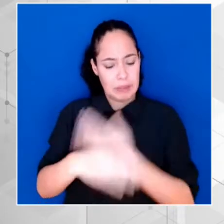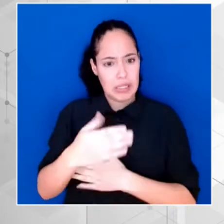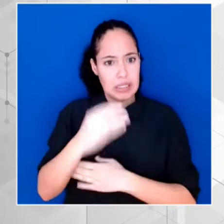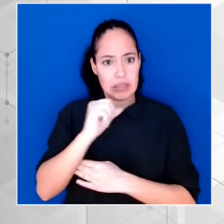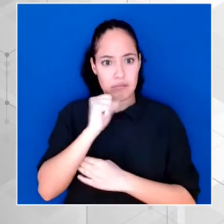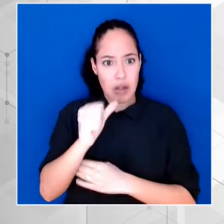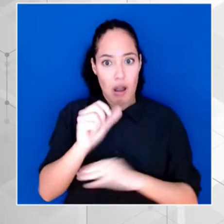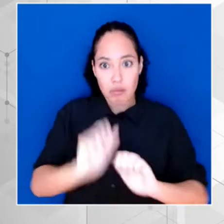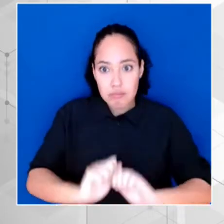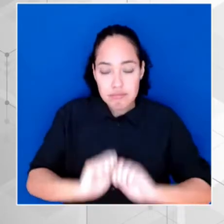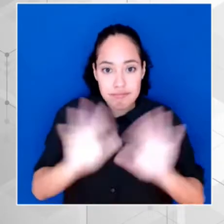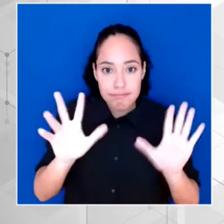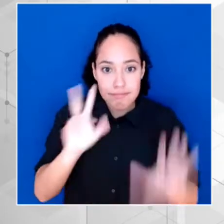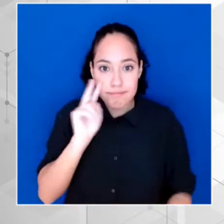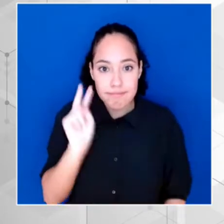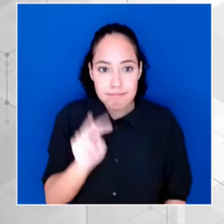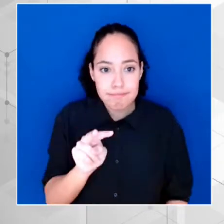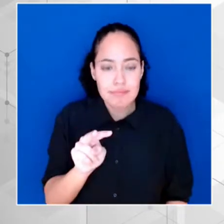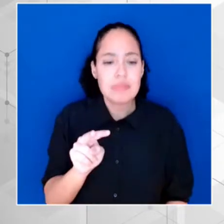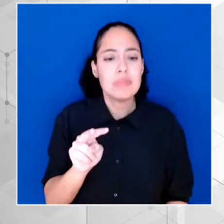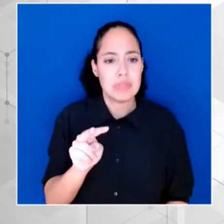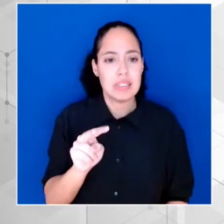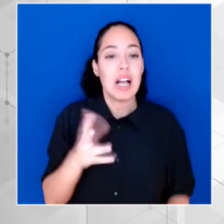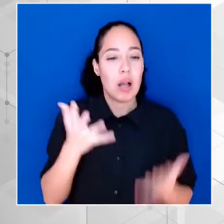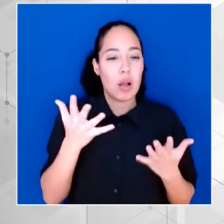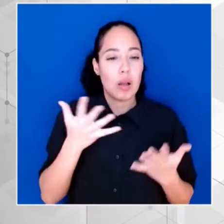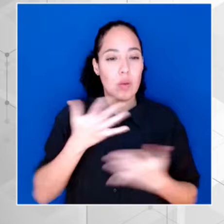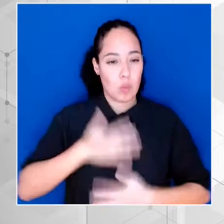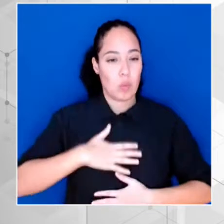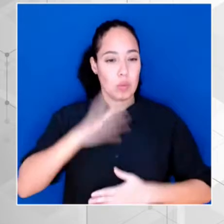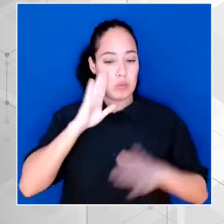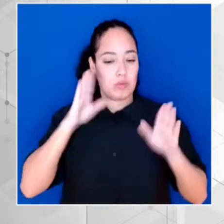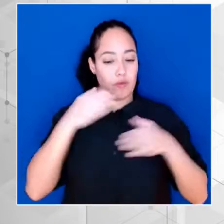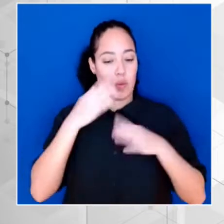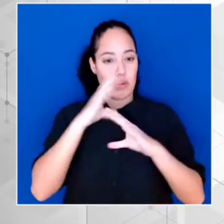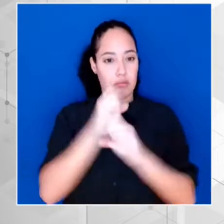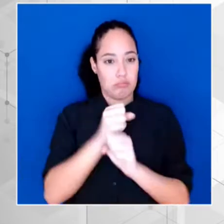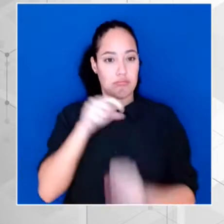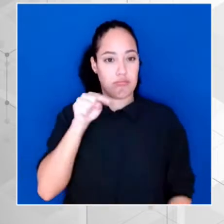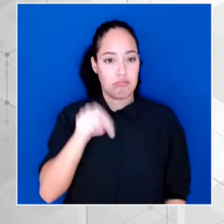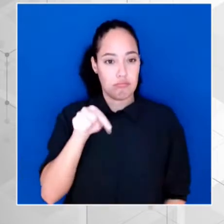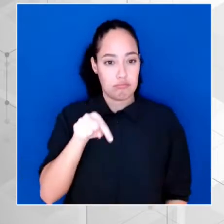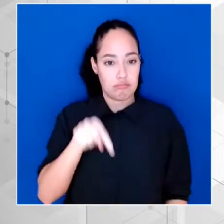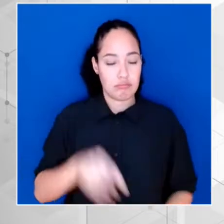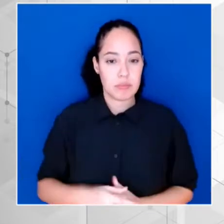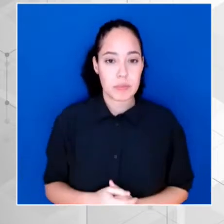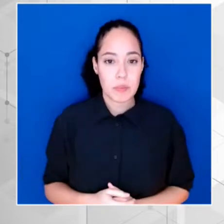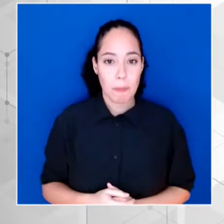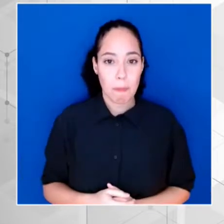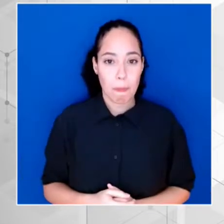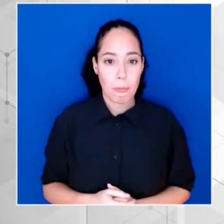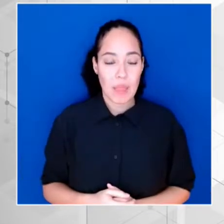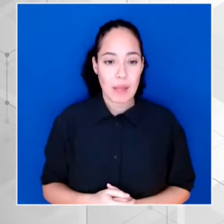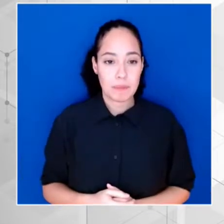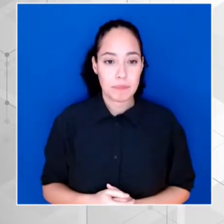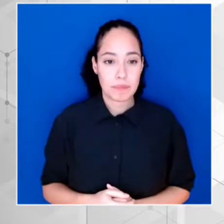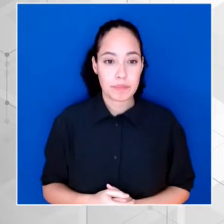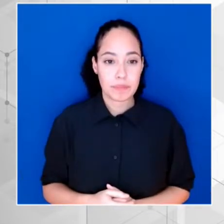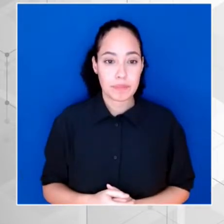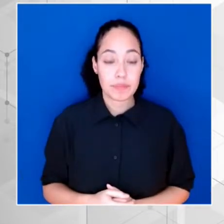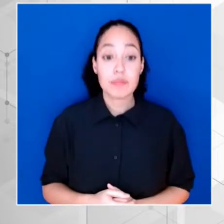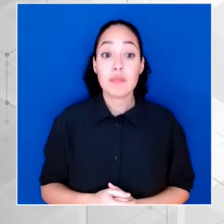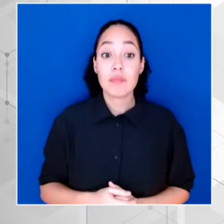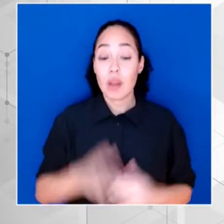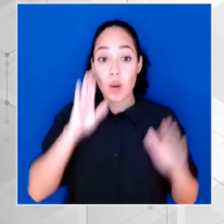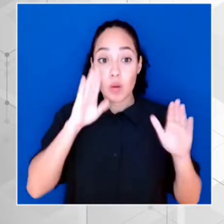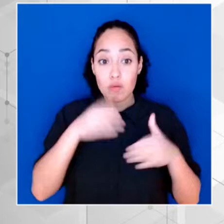I want to focus not on what people with disability do to work and use tech, but focus on you and what you or I or anyone in